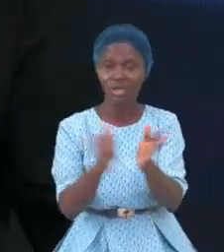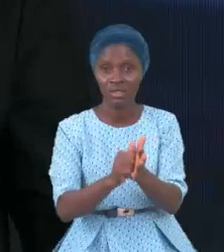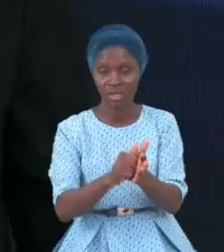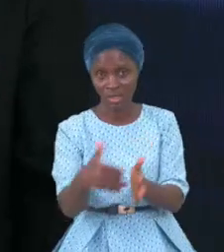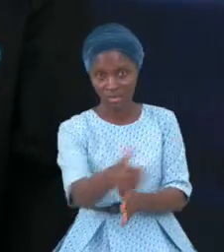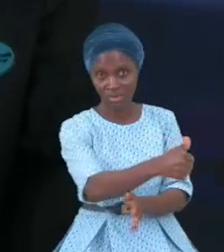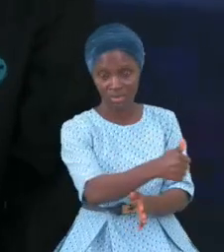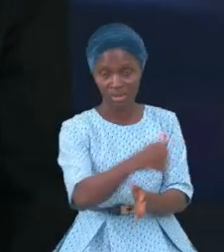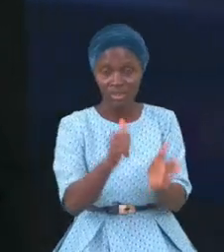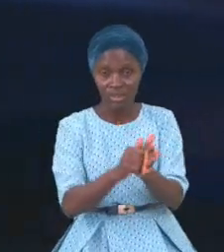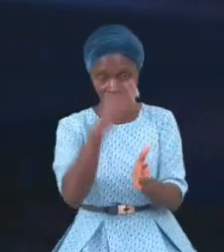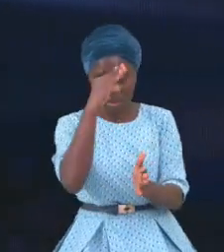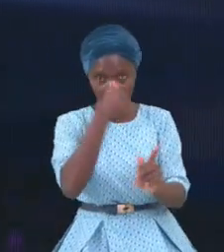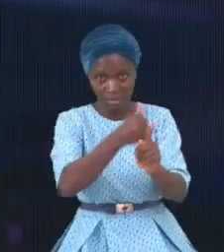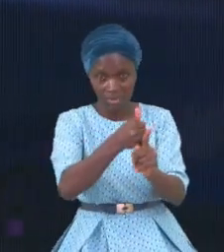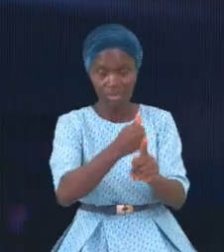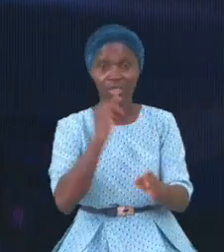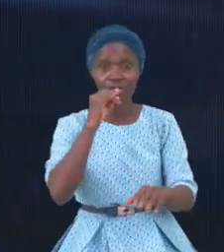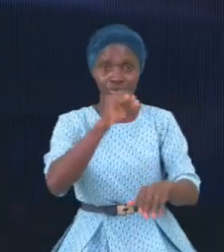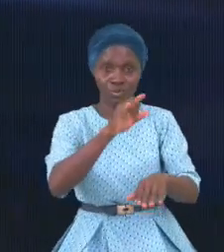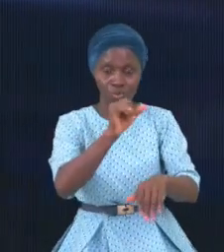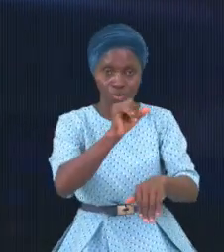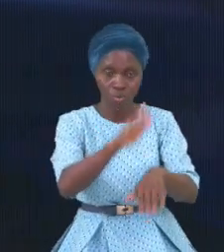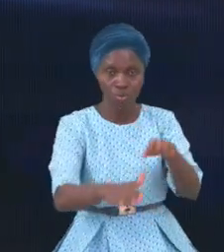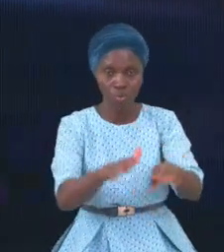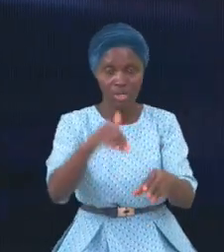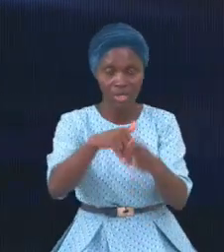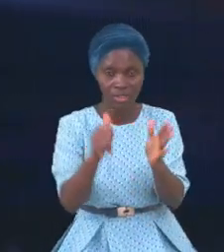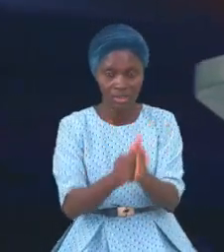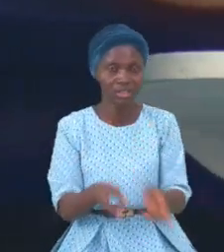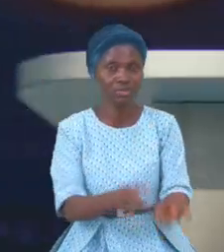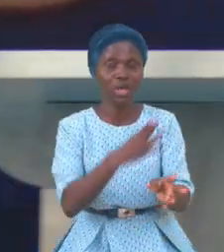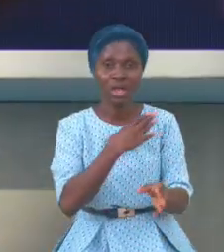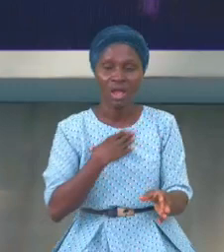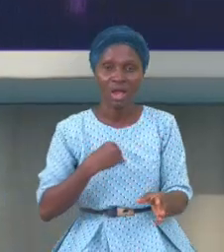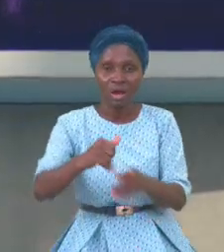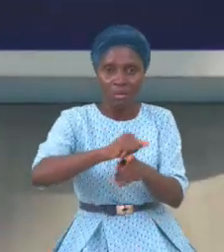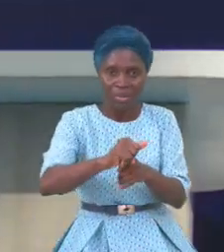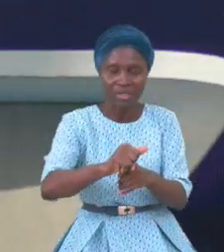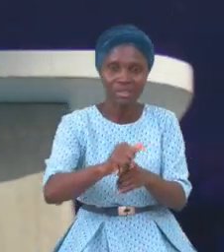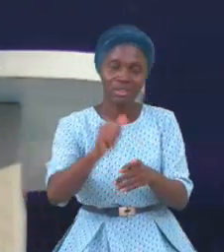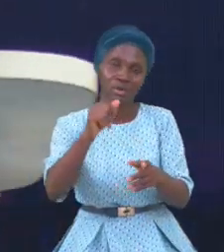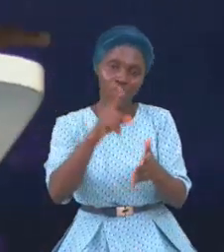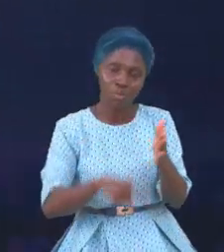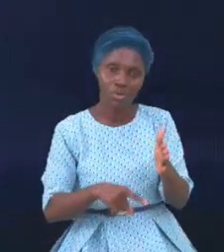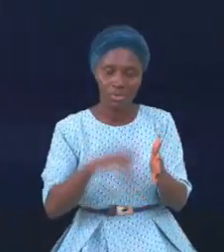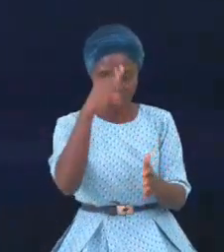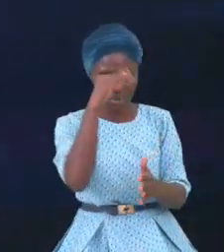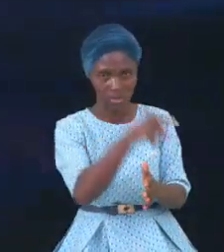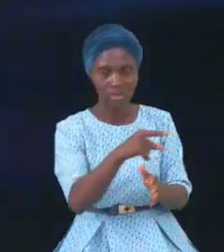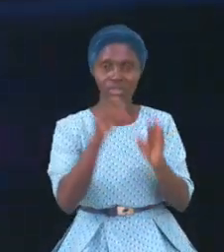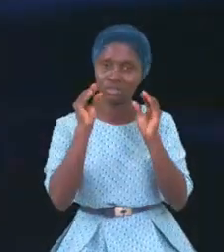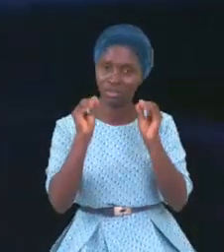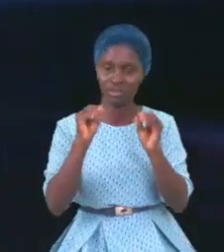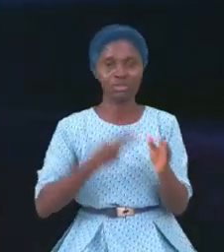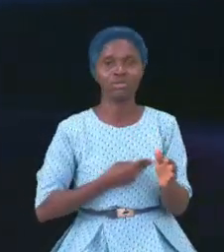the way and is living by what he's teaching us. A mentor who says, do as